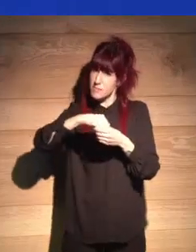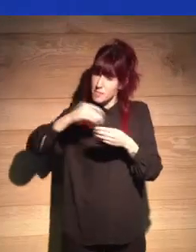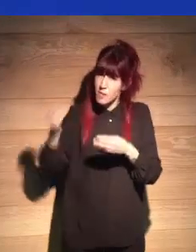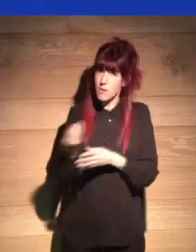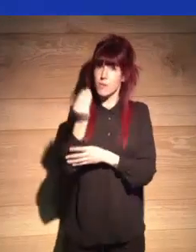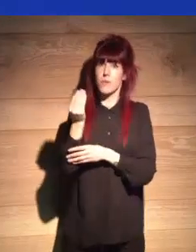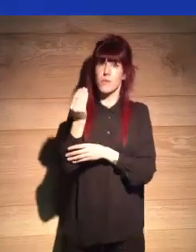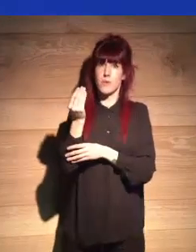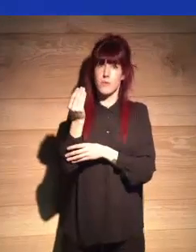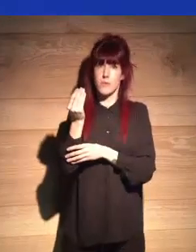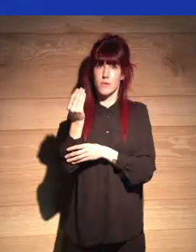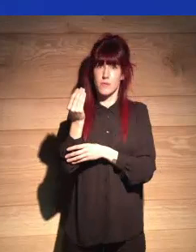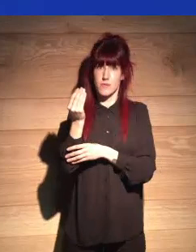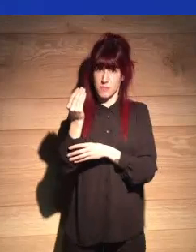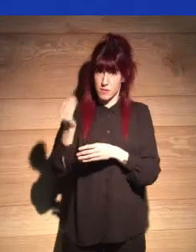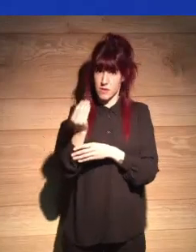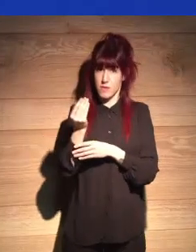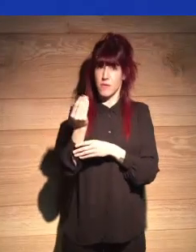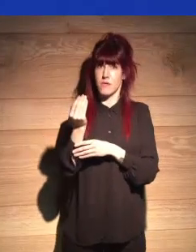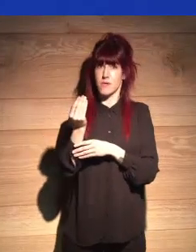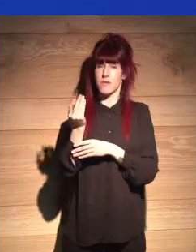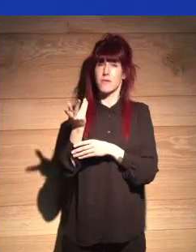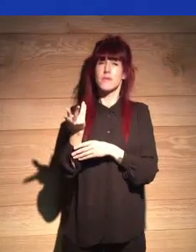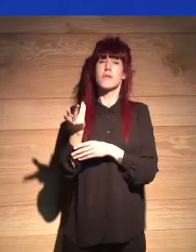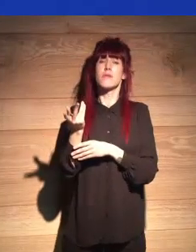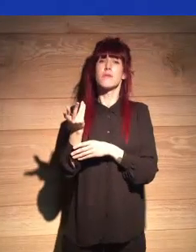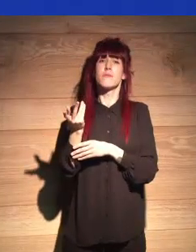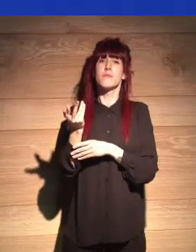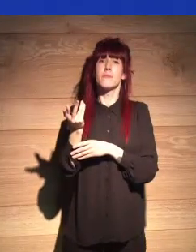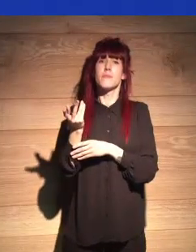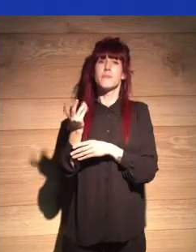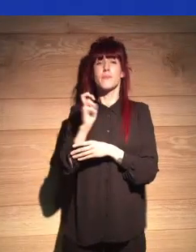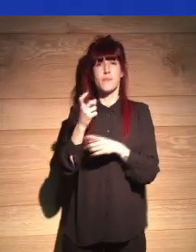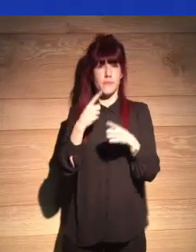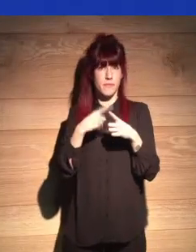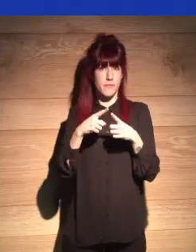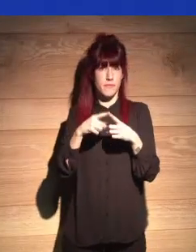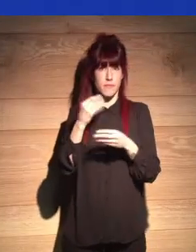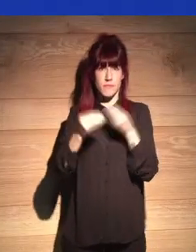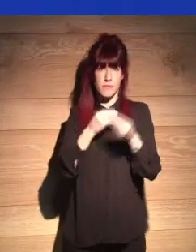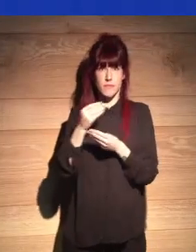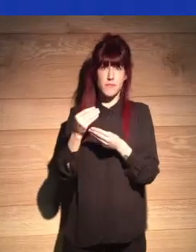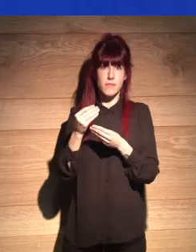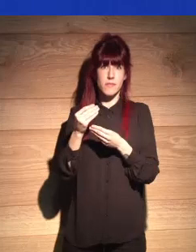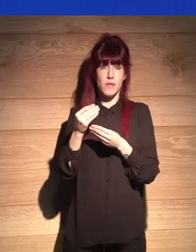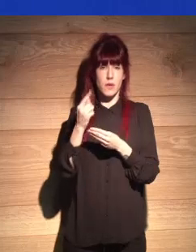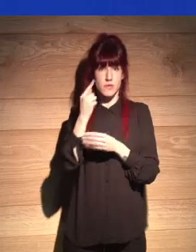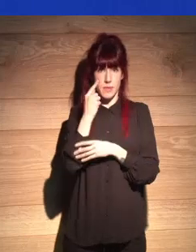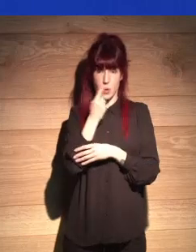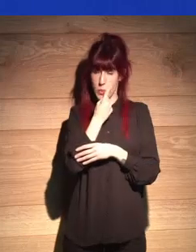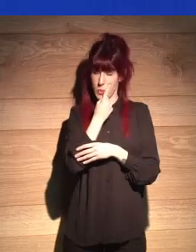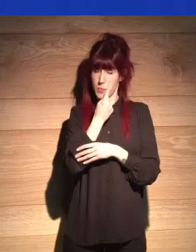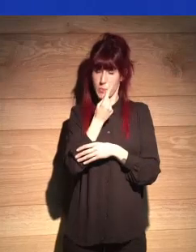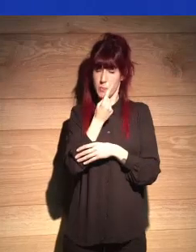the diversity. Everything that we do is enriched, and also the whole organism is enriched. Another thing that we've done in